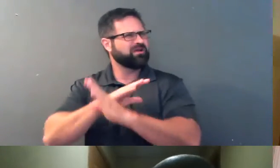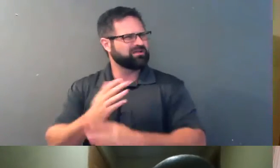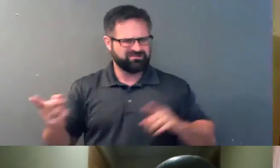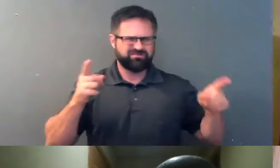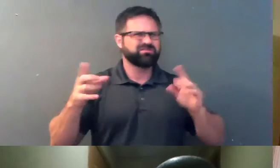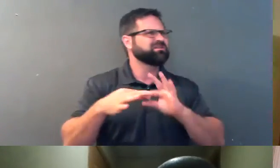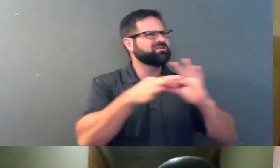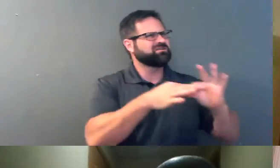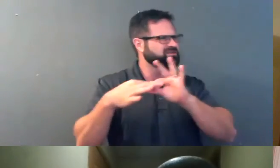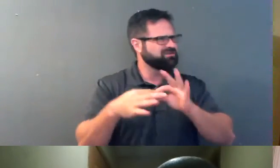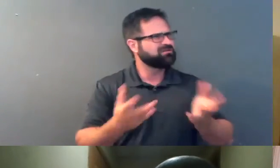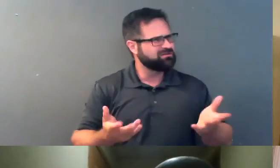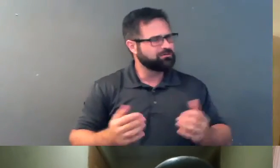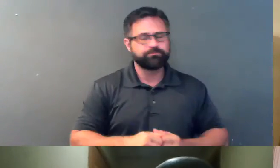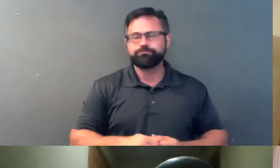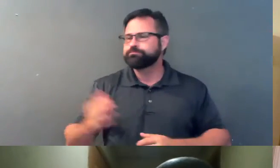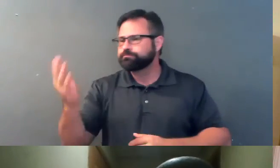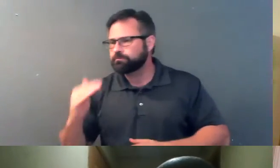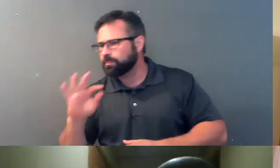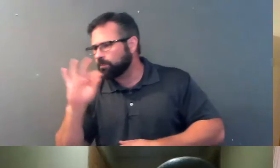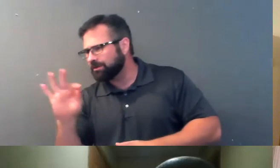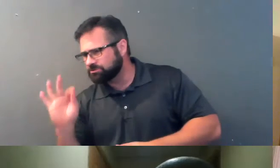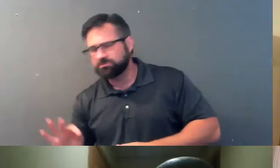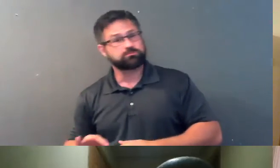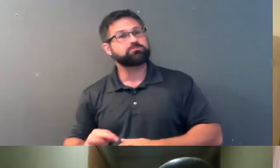so that we can get as many in as possible.